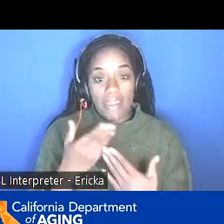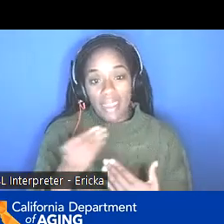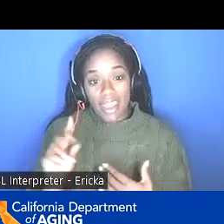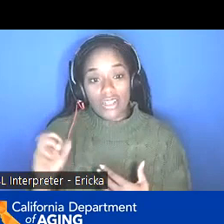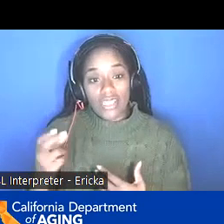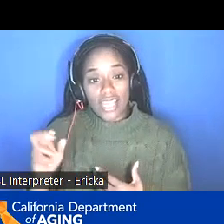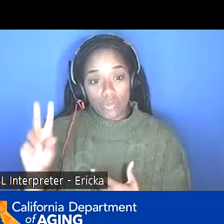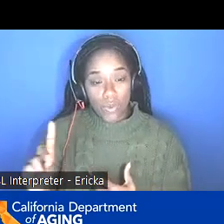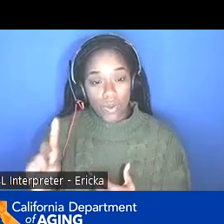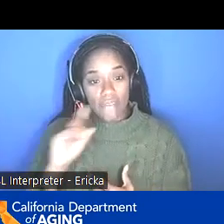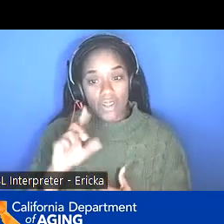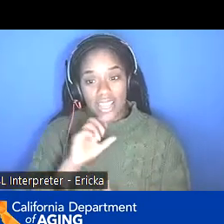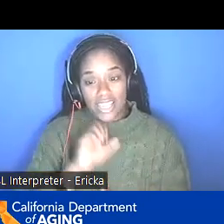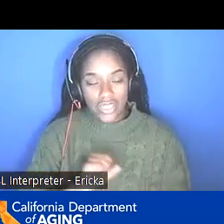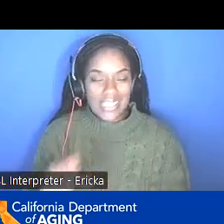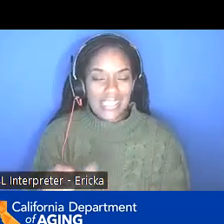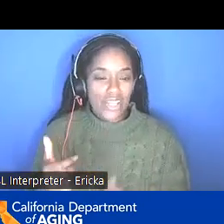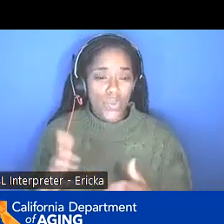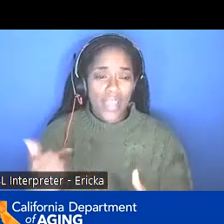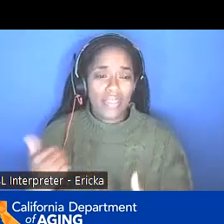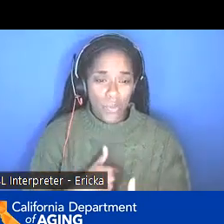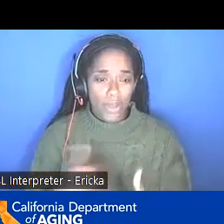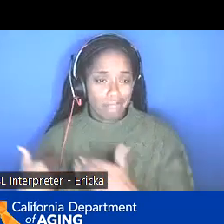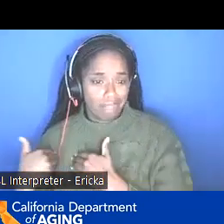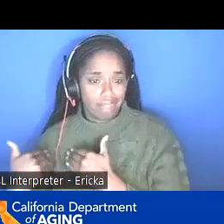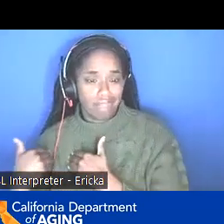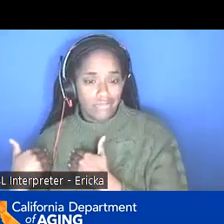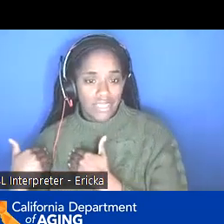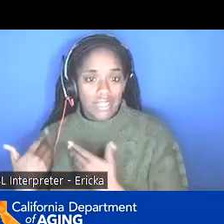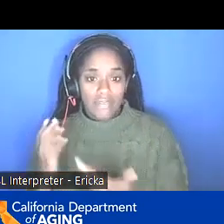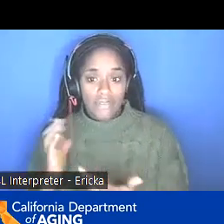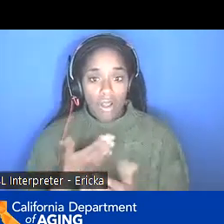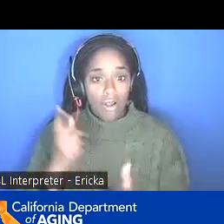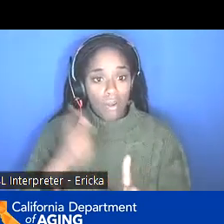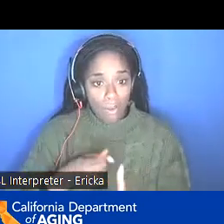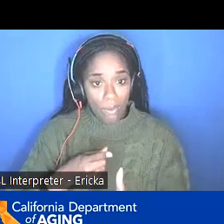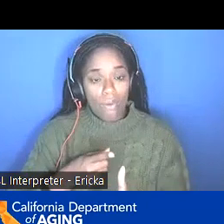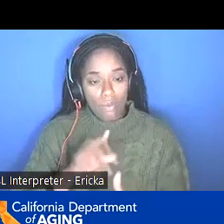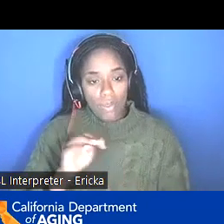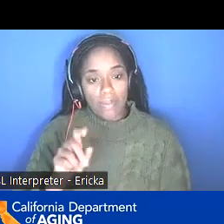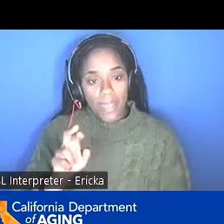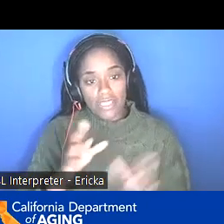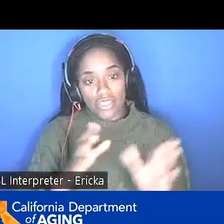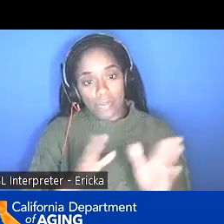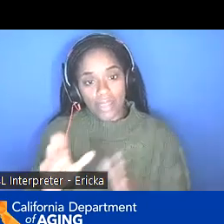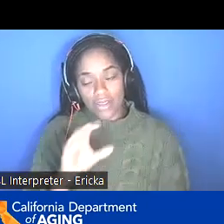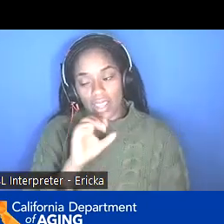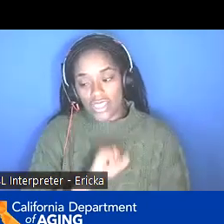we are ensuring accountability to what we set out to do with this master plan for aging. They've been so critical in helping us with